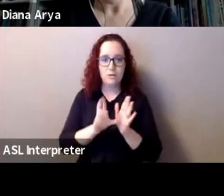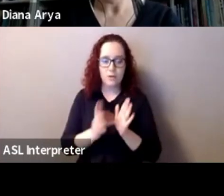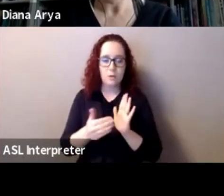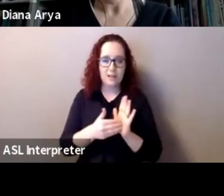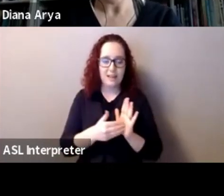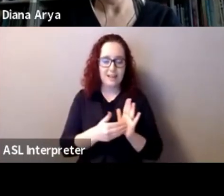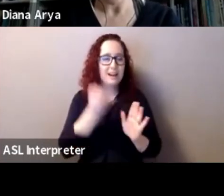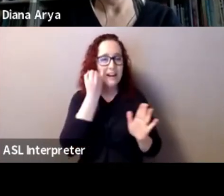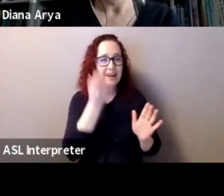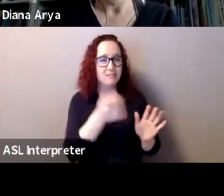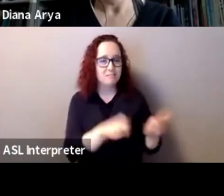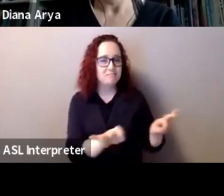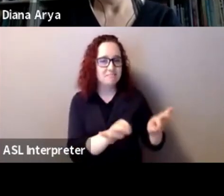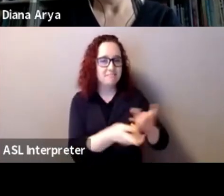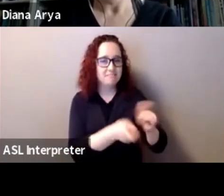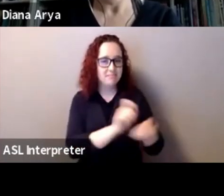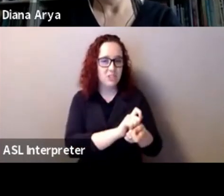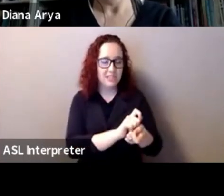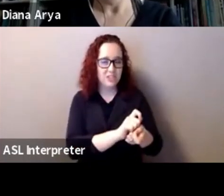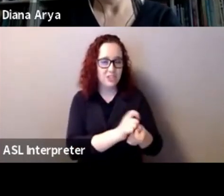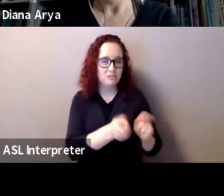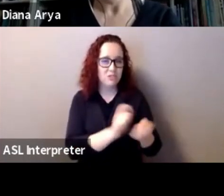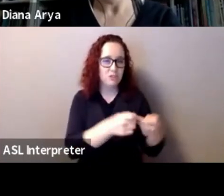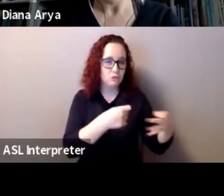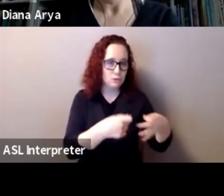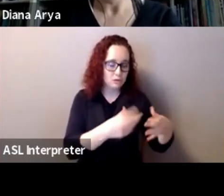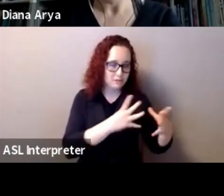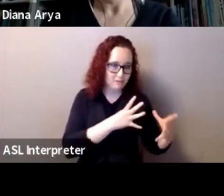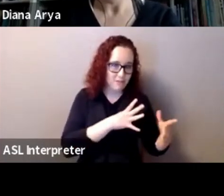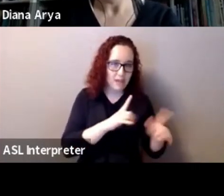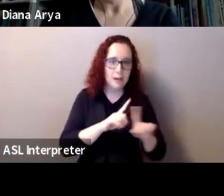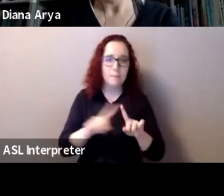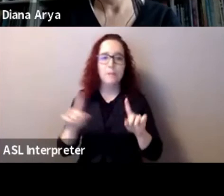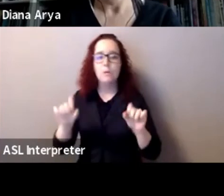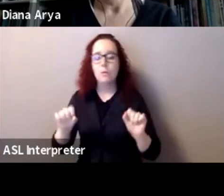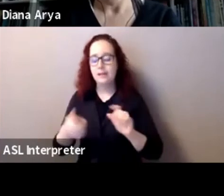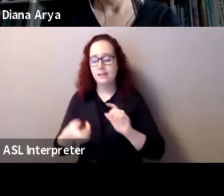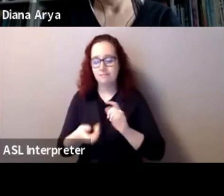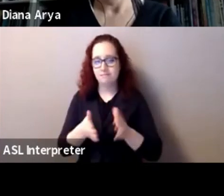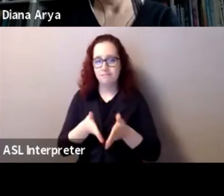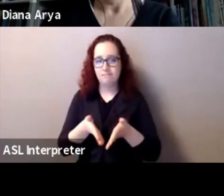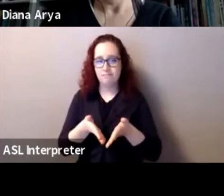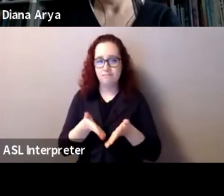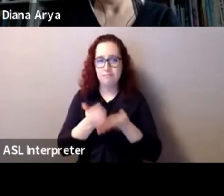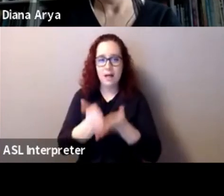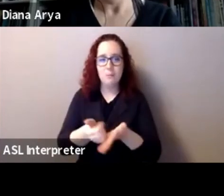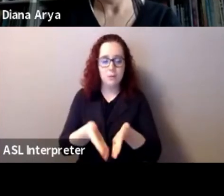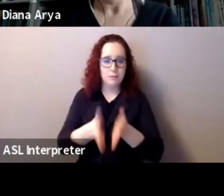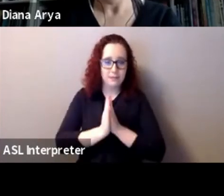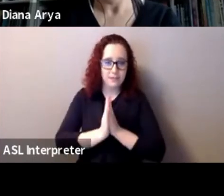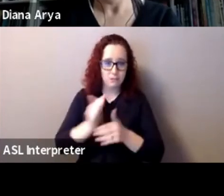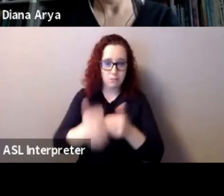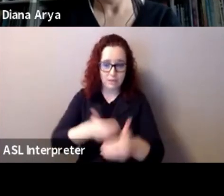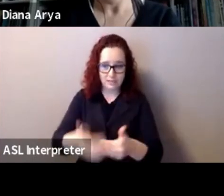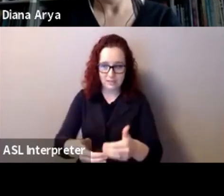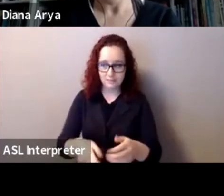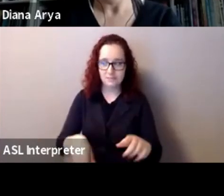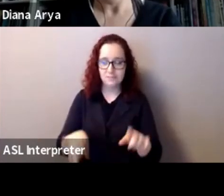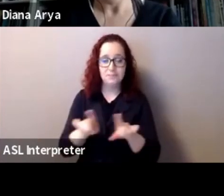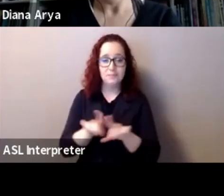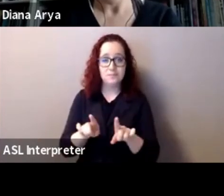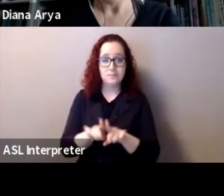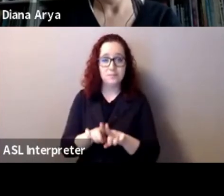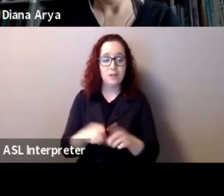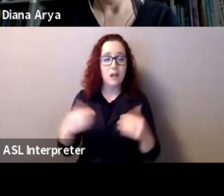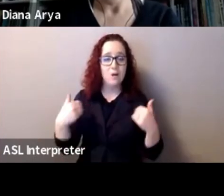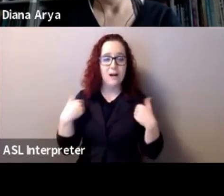we can just say, sure, that's fine. But otherwise, you know, we can help you with that petition process. I should say also that I have many